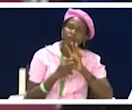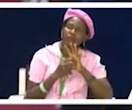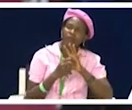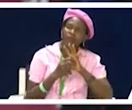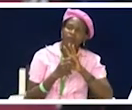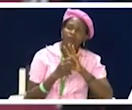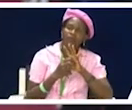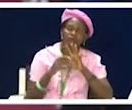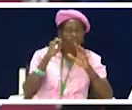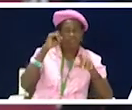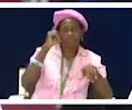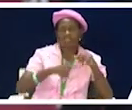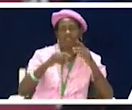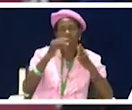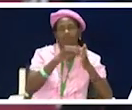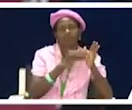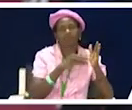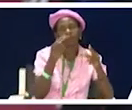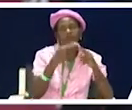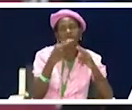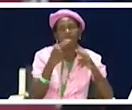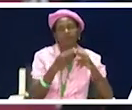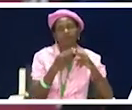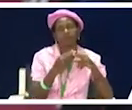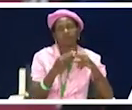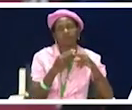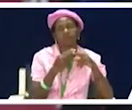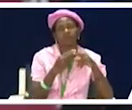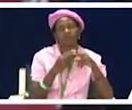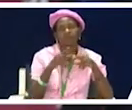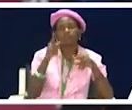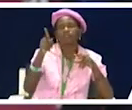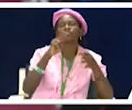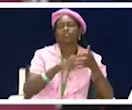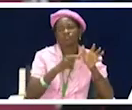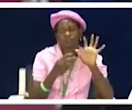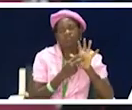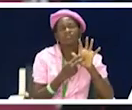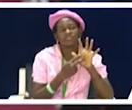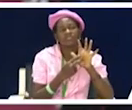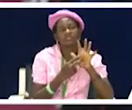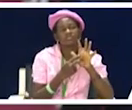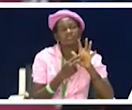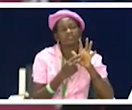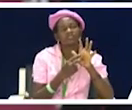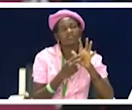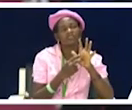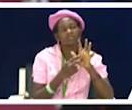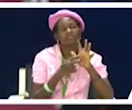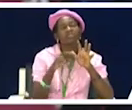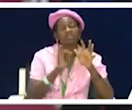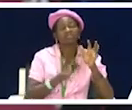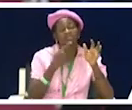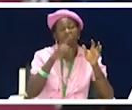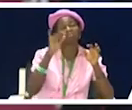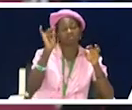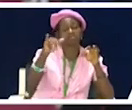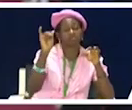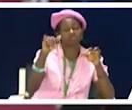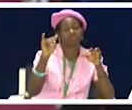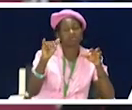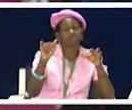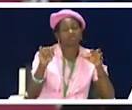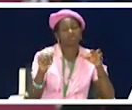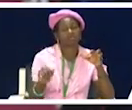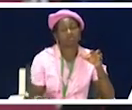He couldn't mention the name. "You mean..." I said, "Yes.